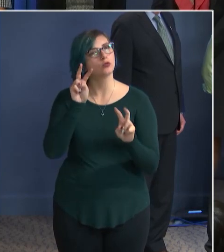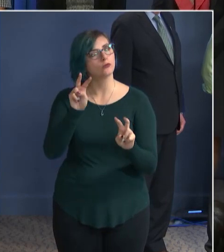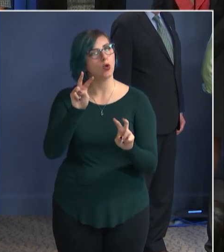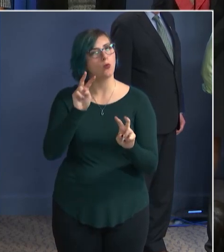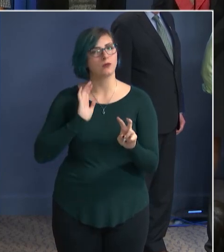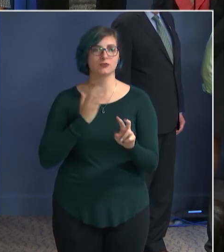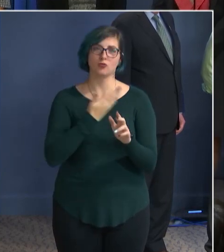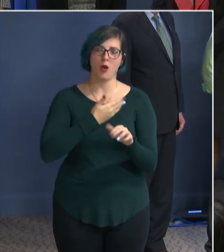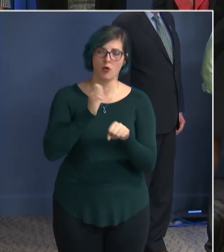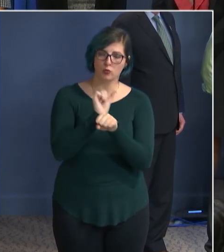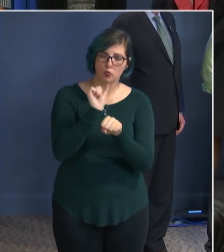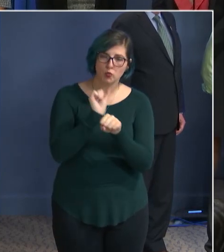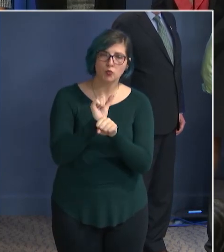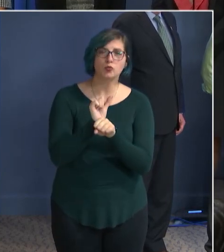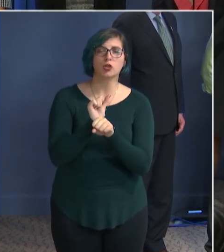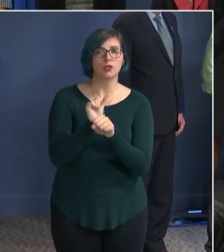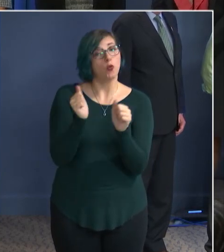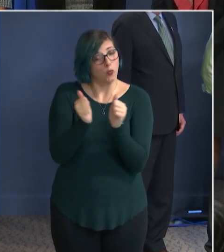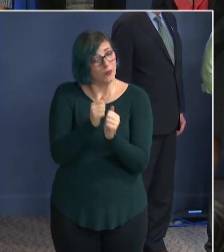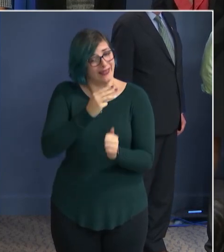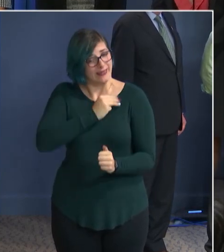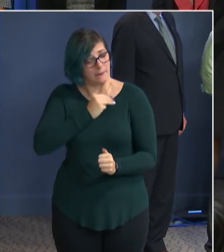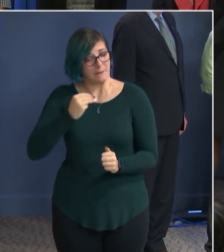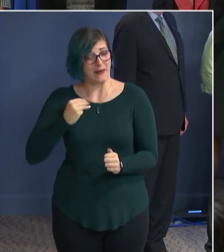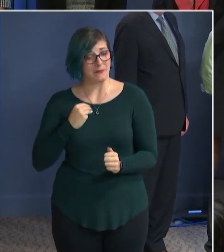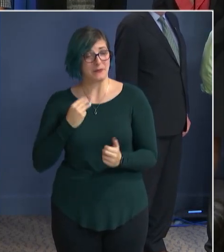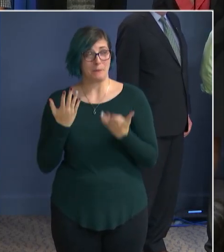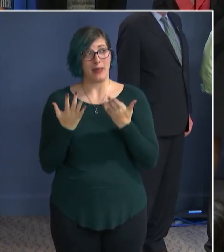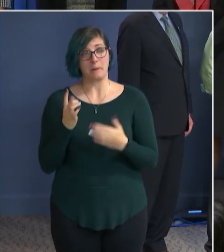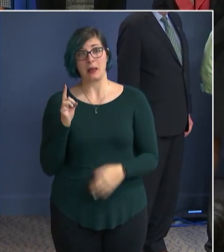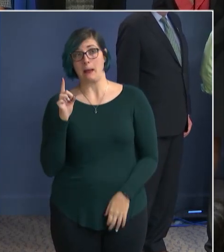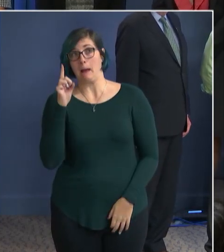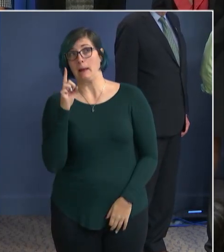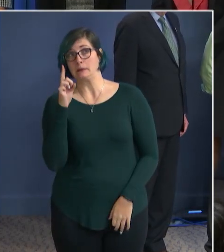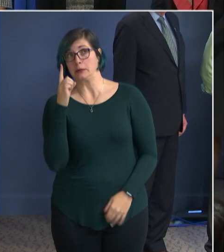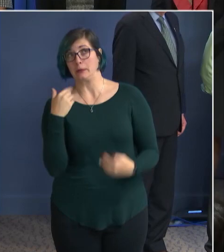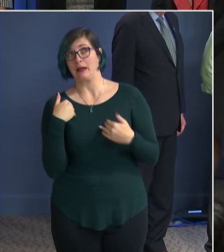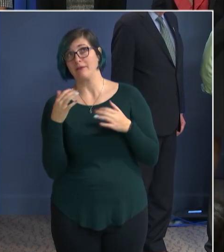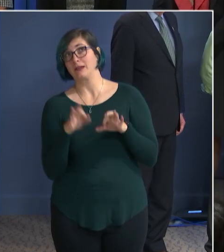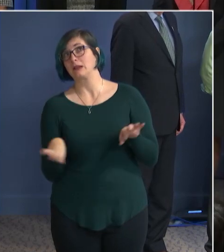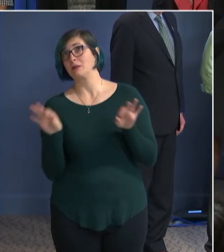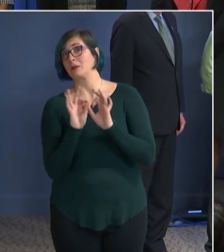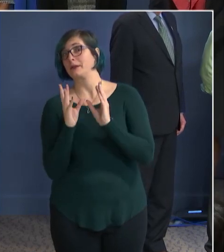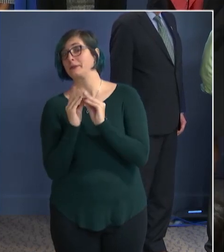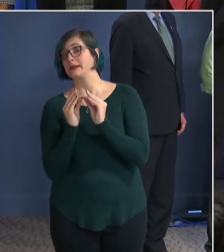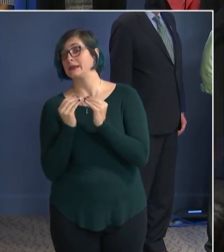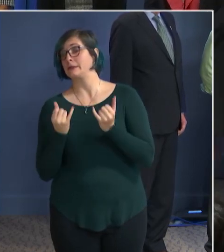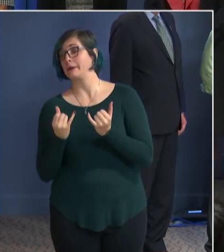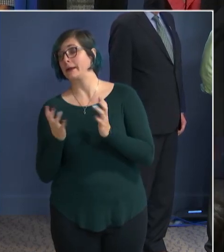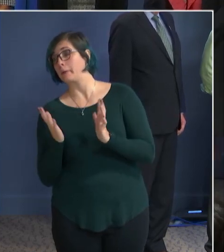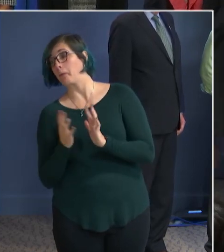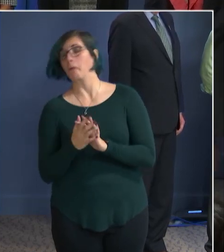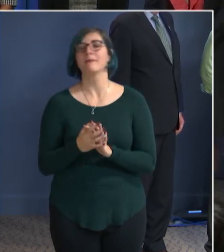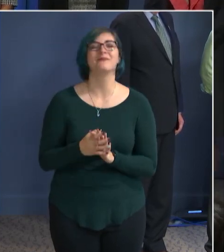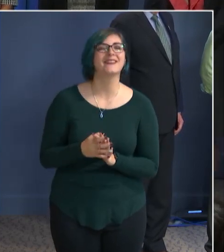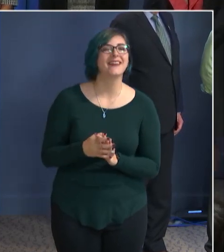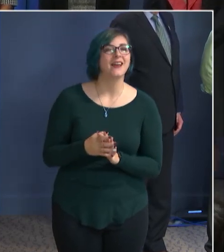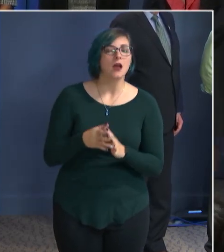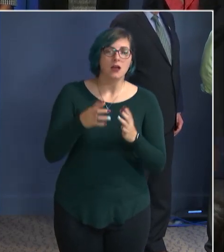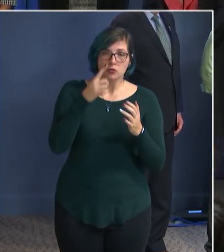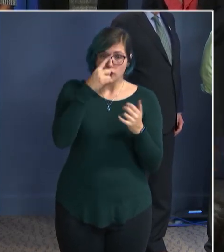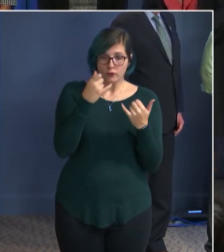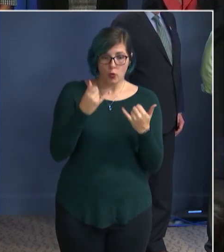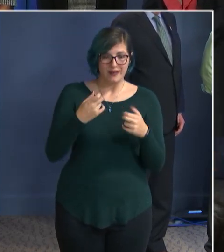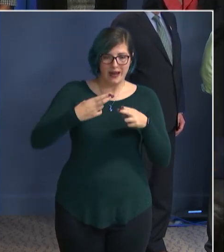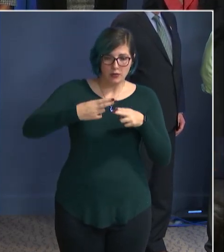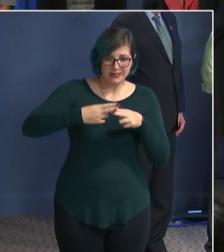our work with the members who may be upstairs having an important meeting as well. In the interim,